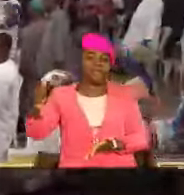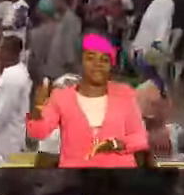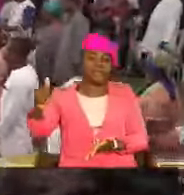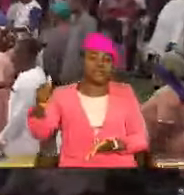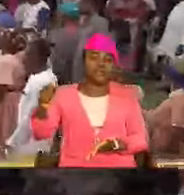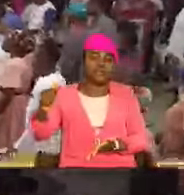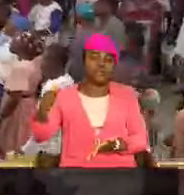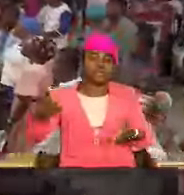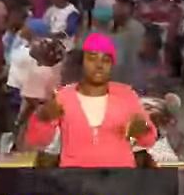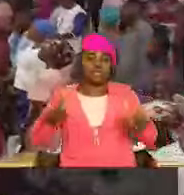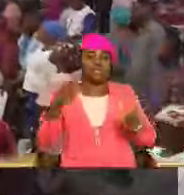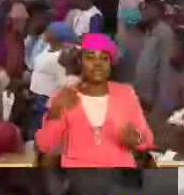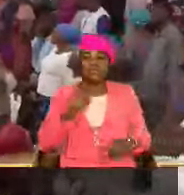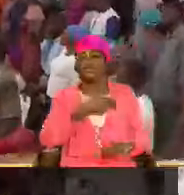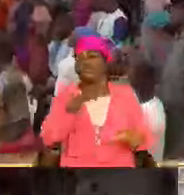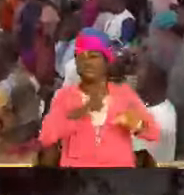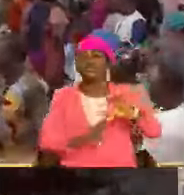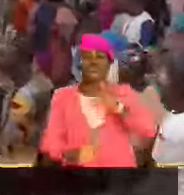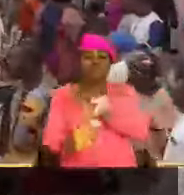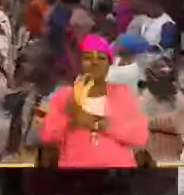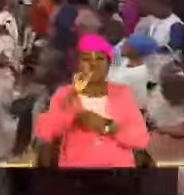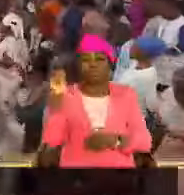seated in the presence of the